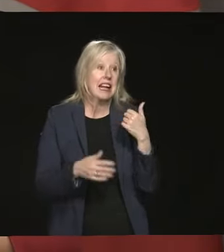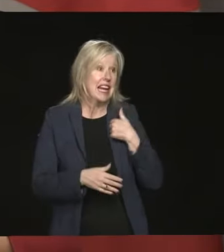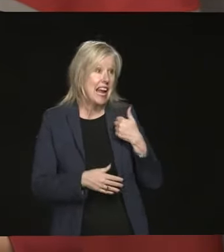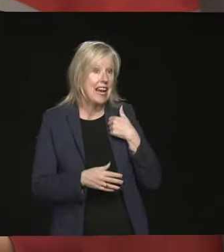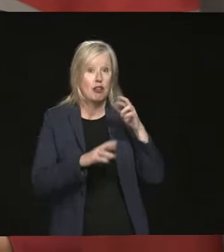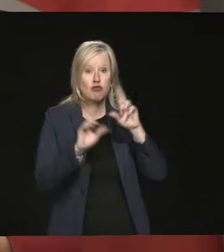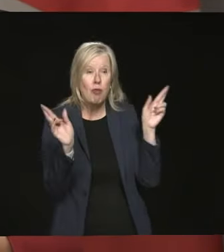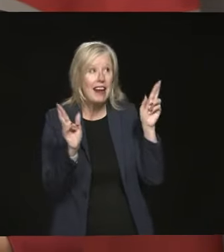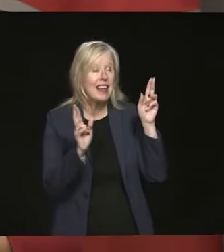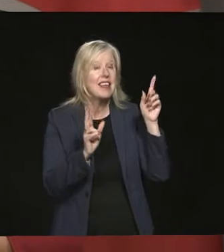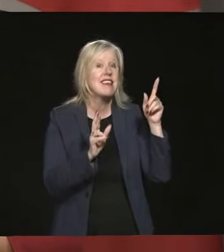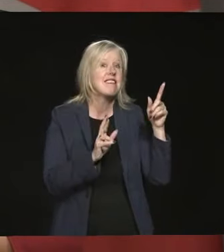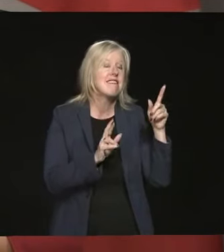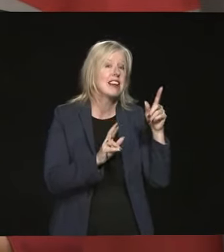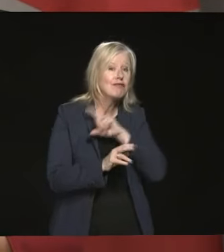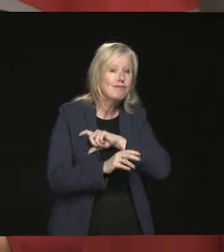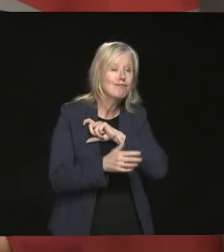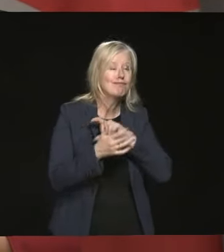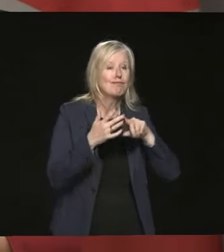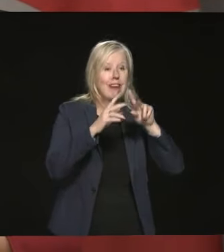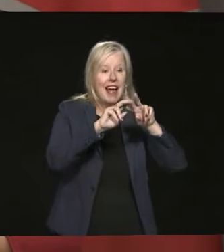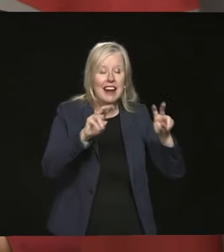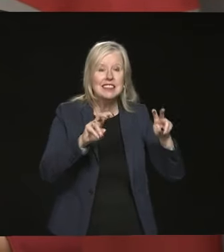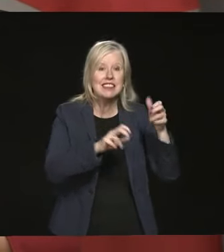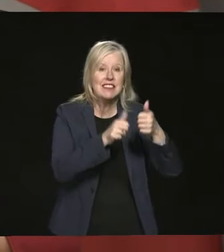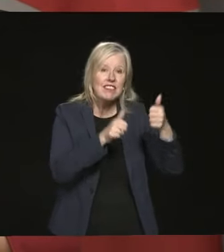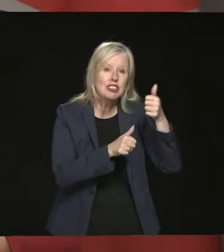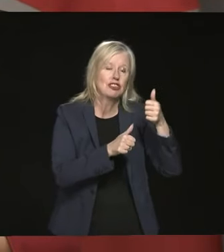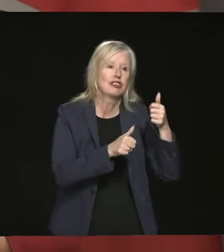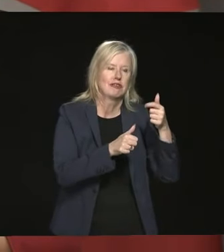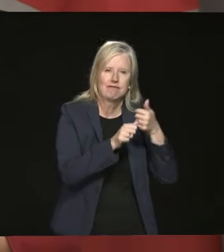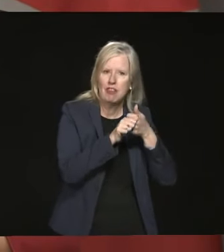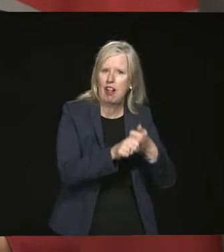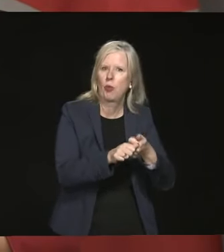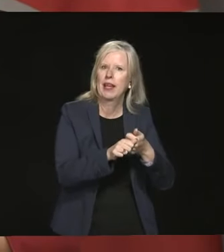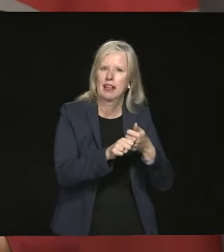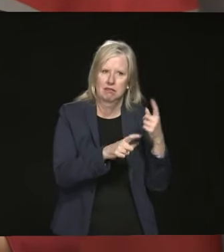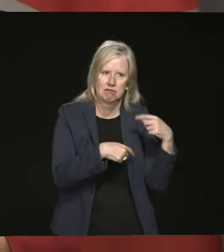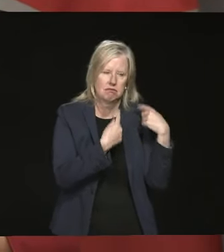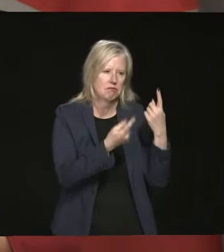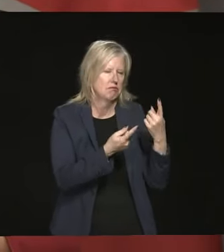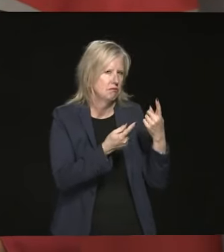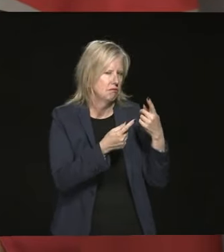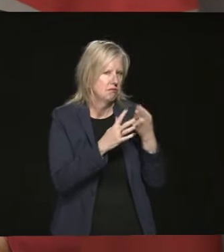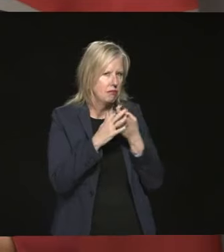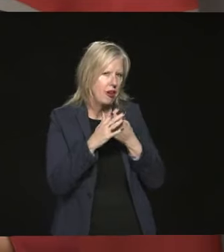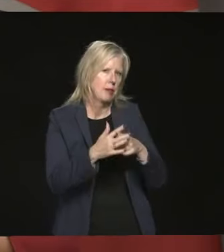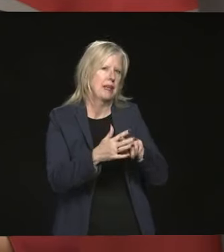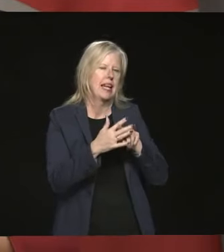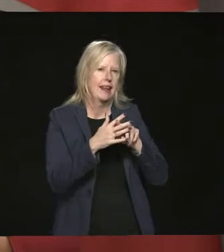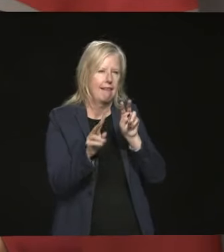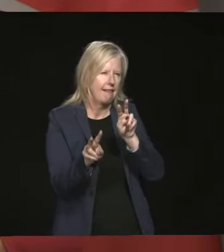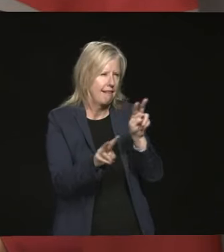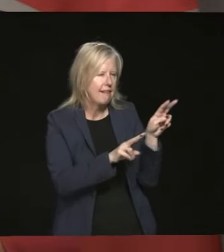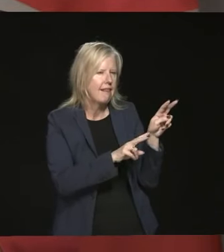officials are following and have been following from the outset the coronavirus